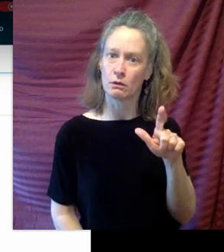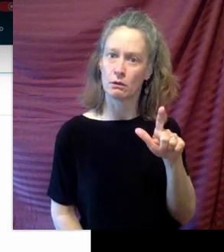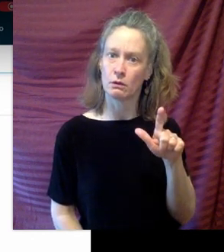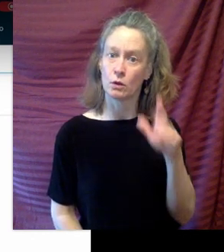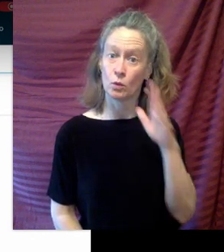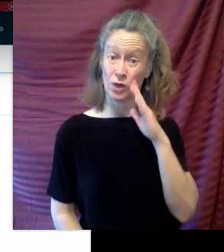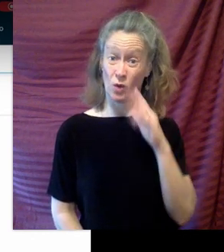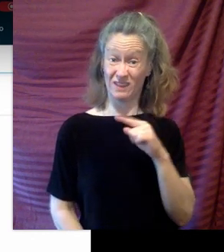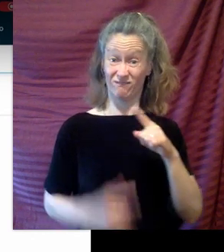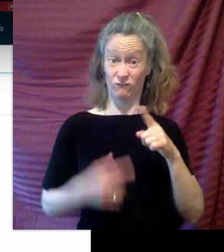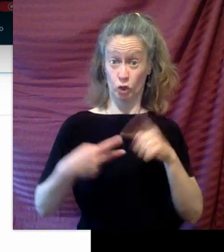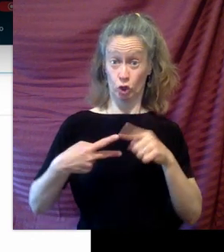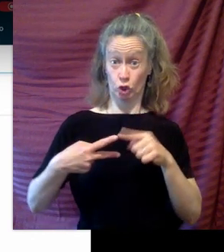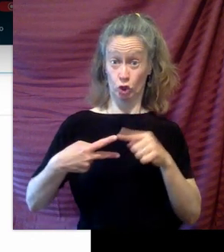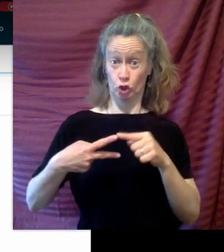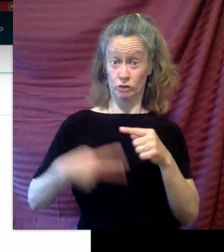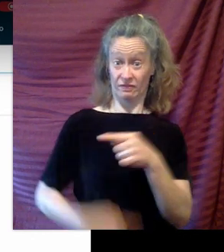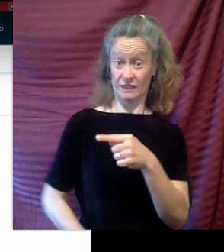pattern